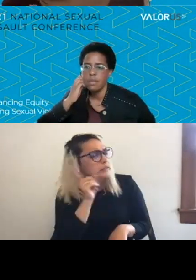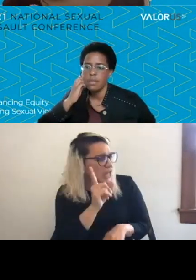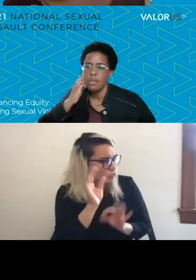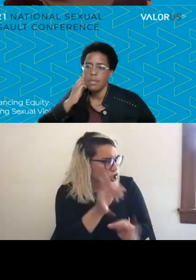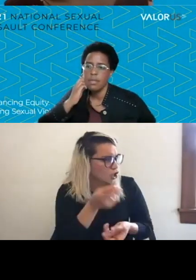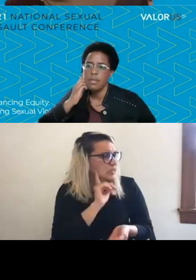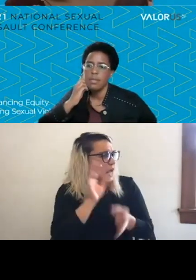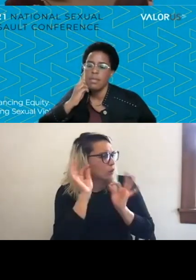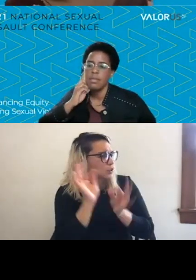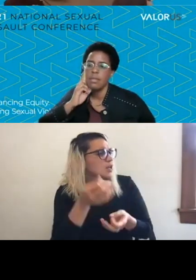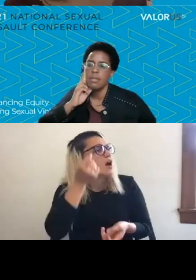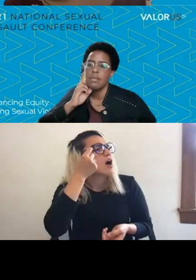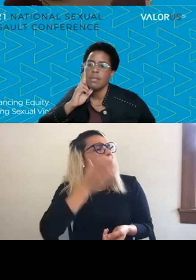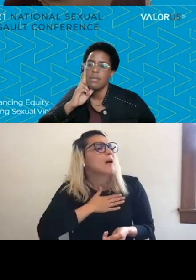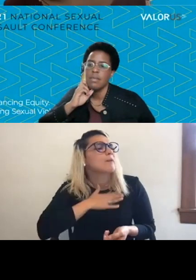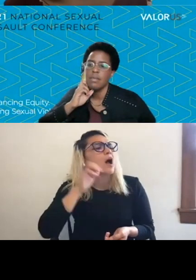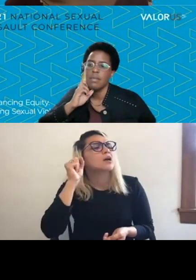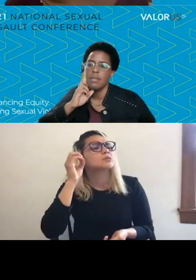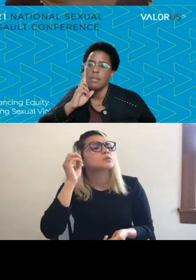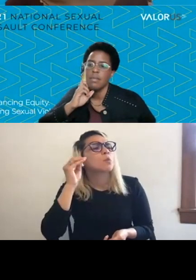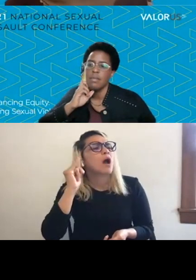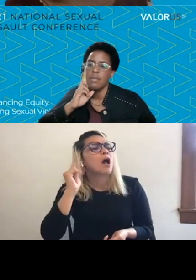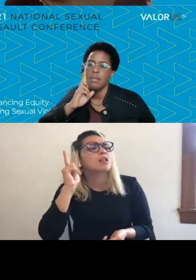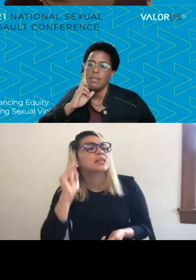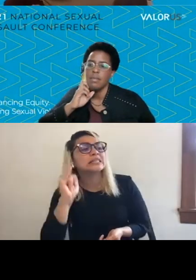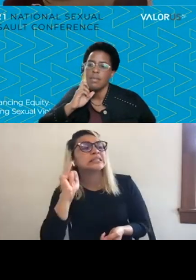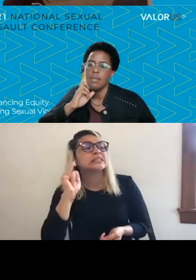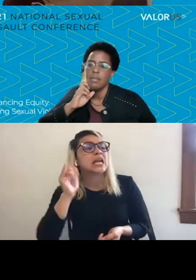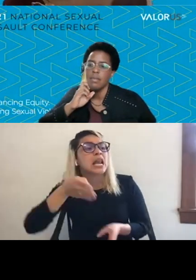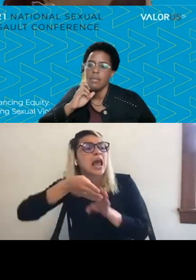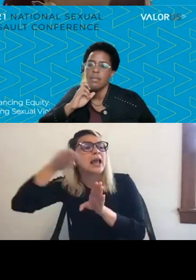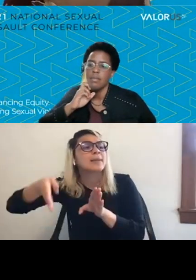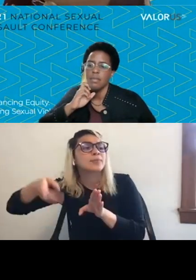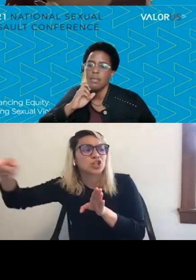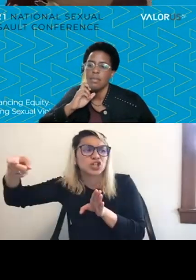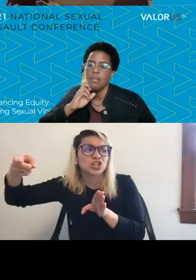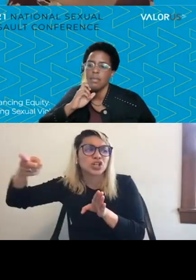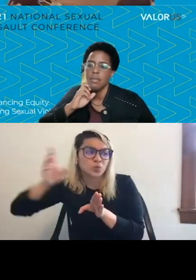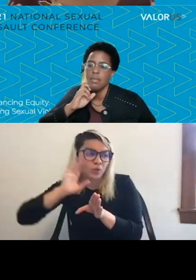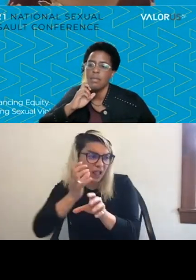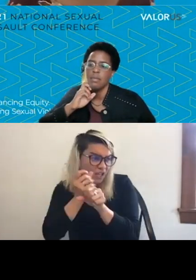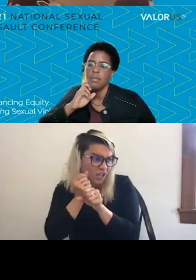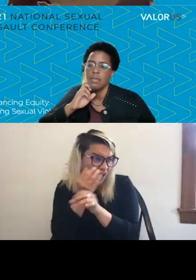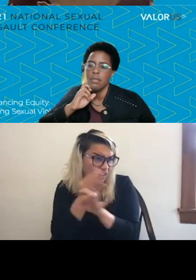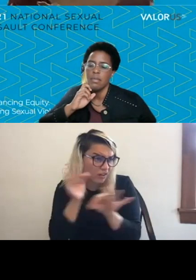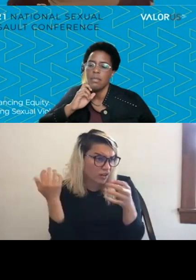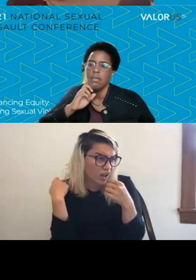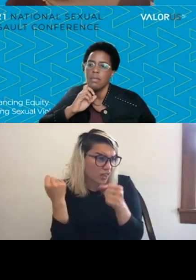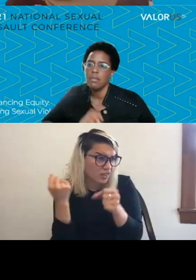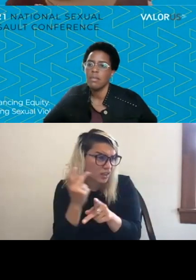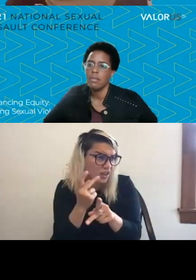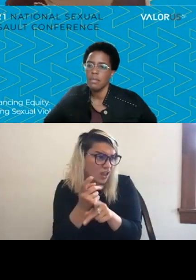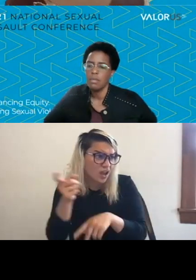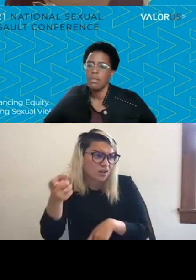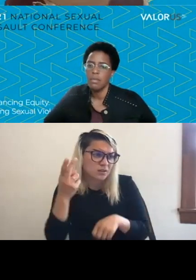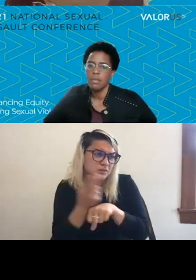but is my Somali neighbor gonna get it? Because Sharia law is coming. And that was a clear indication for us that there's something missing,